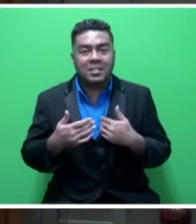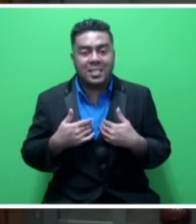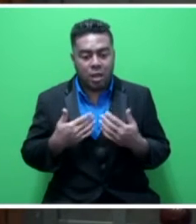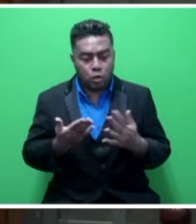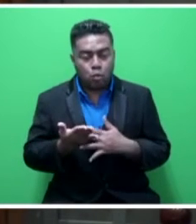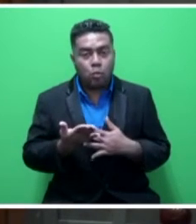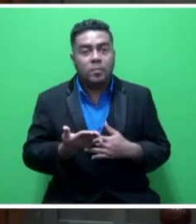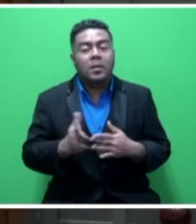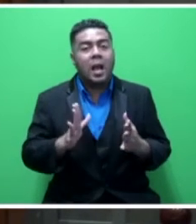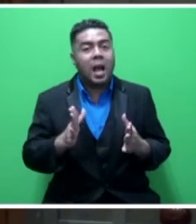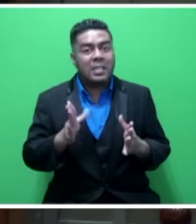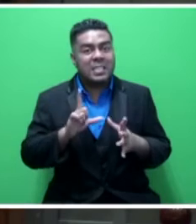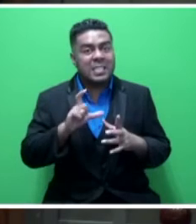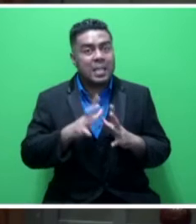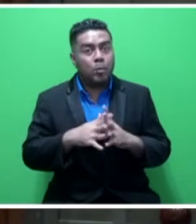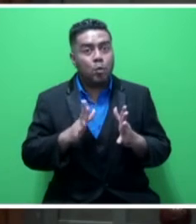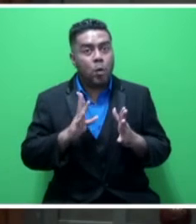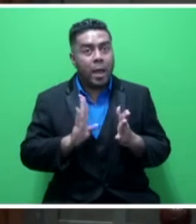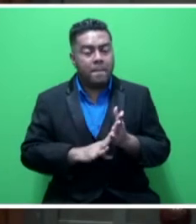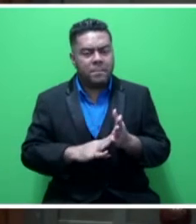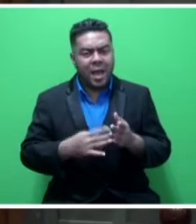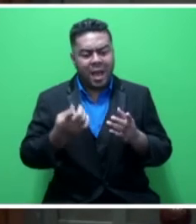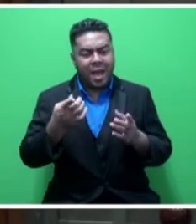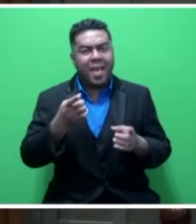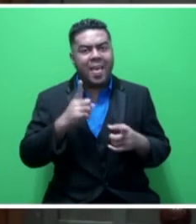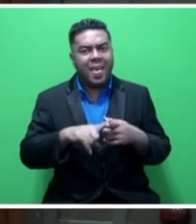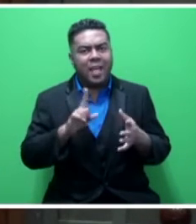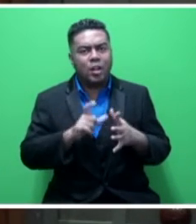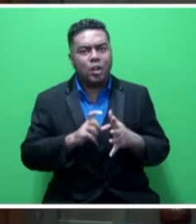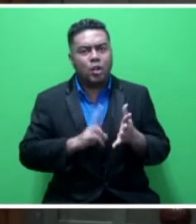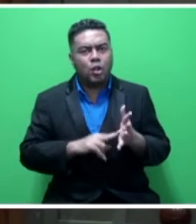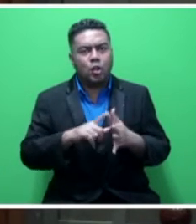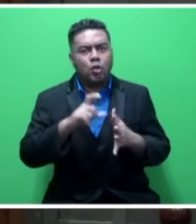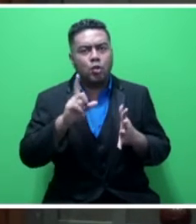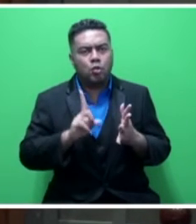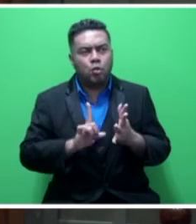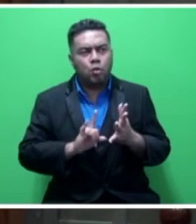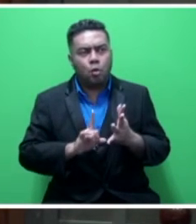CWM Endoscopic Service, we have developed, and also with the World Federation of Society of